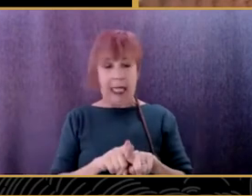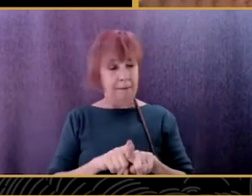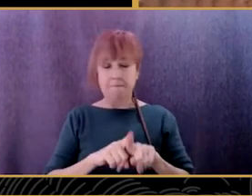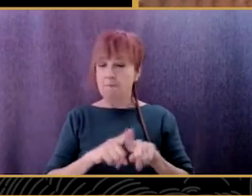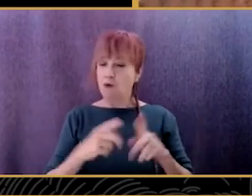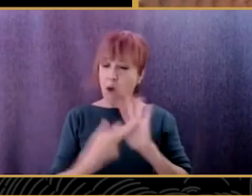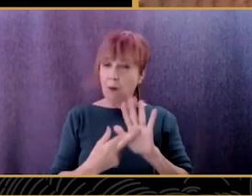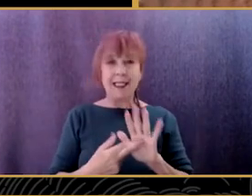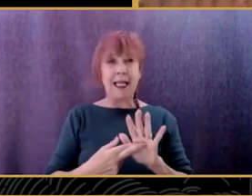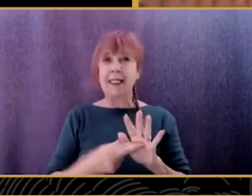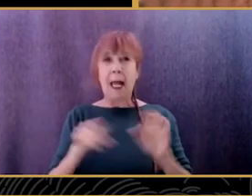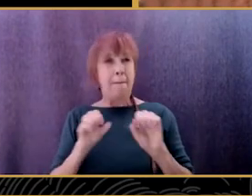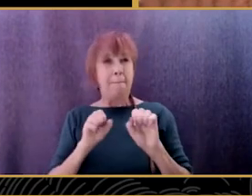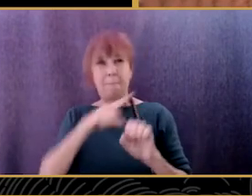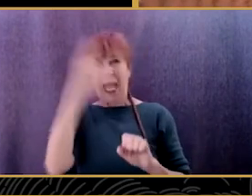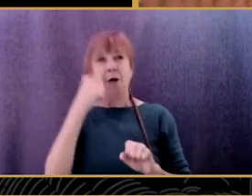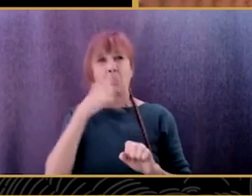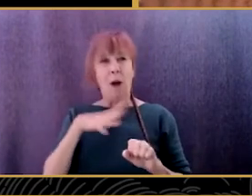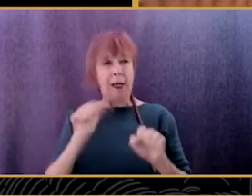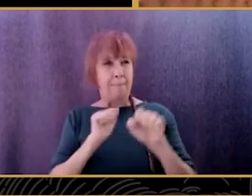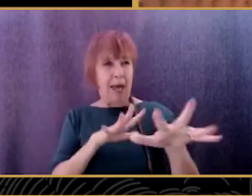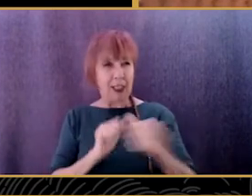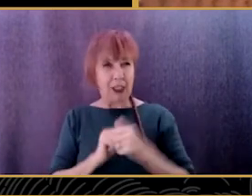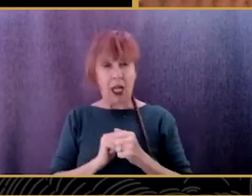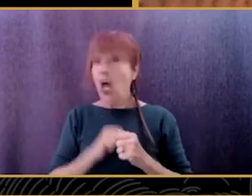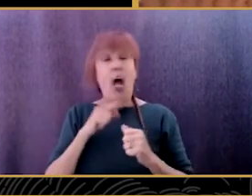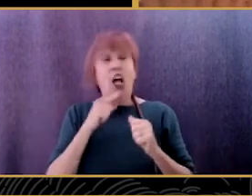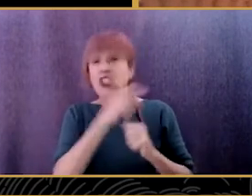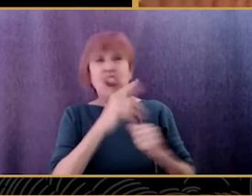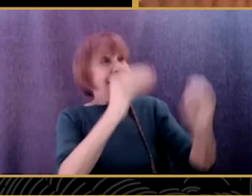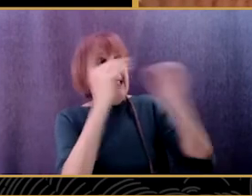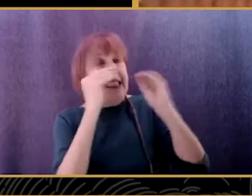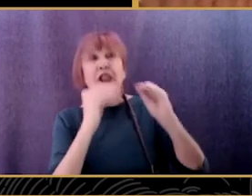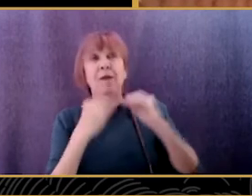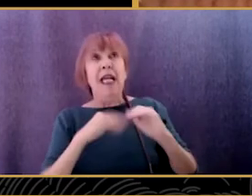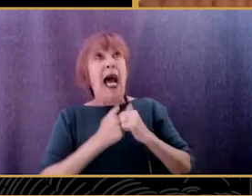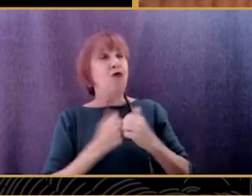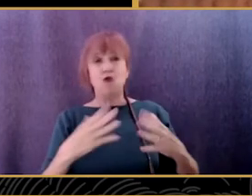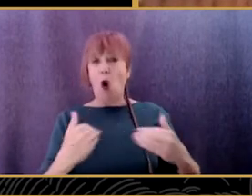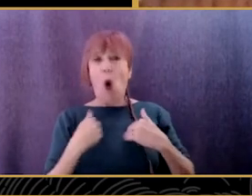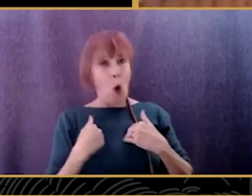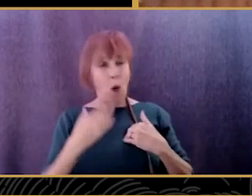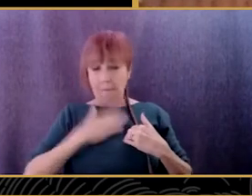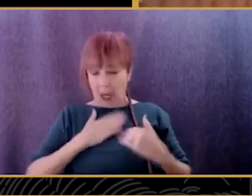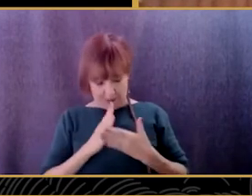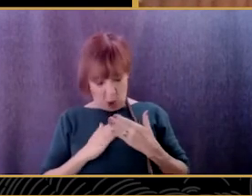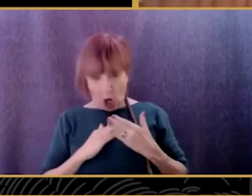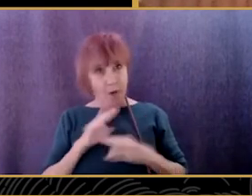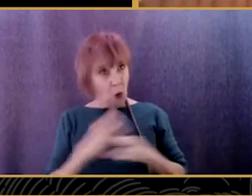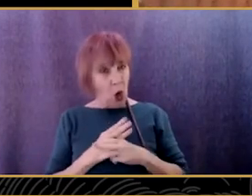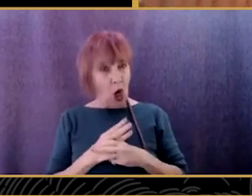magic black women are Who has taught me everything I'll ever need to know About how to utterly own my sliver Of this world